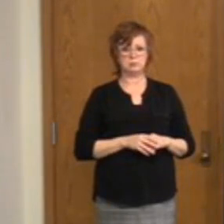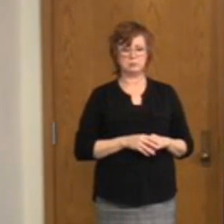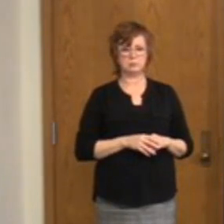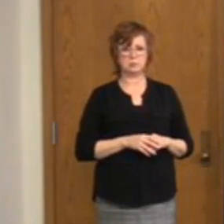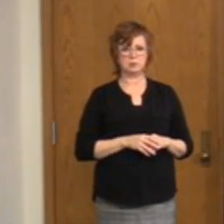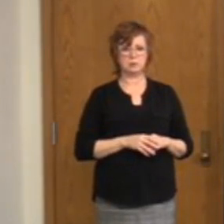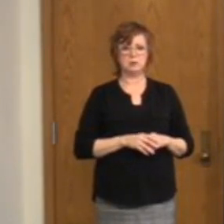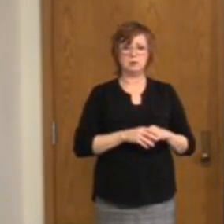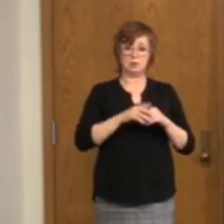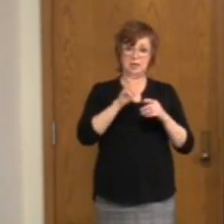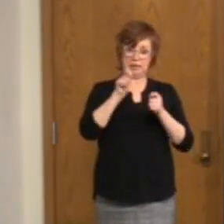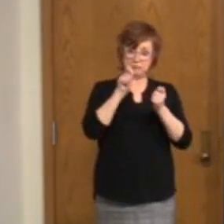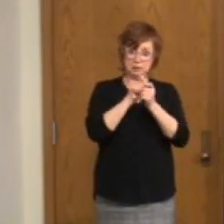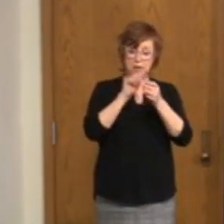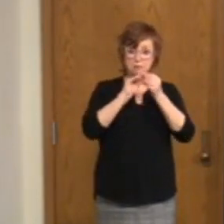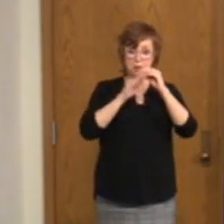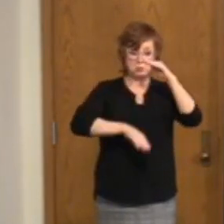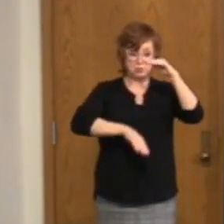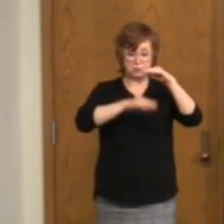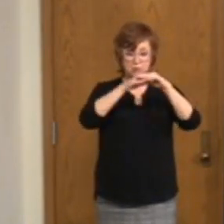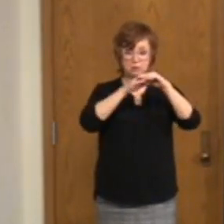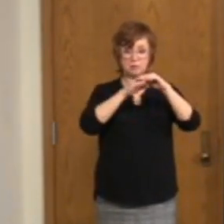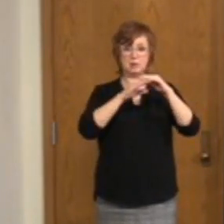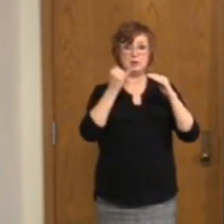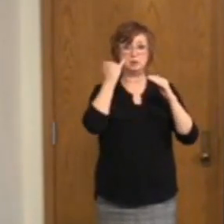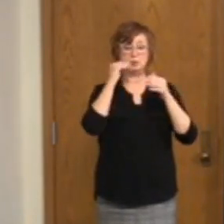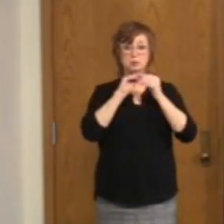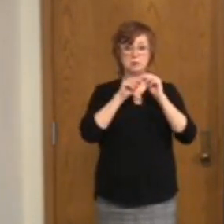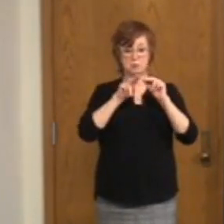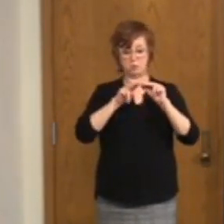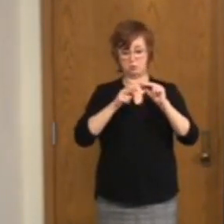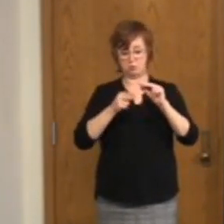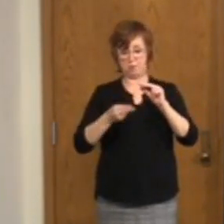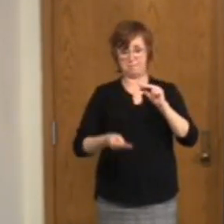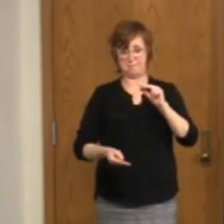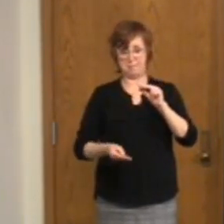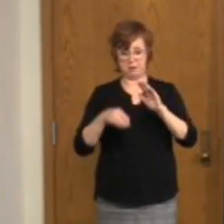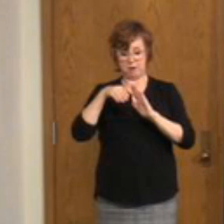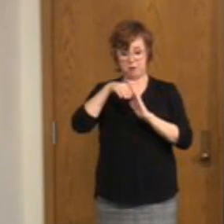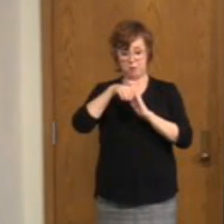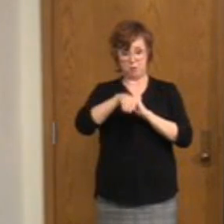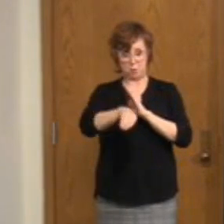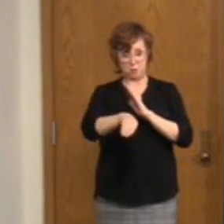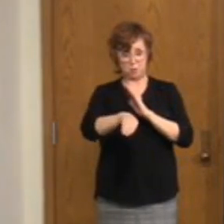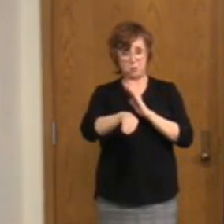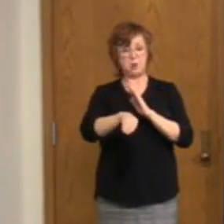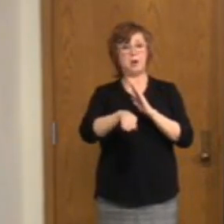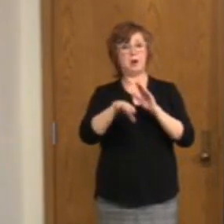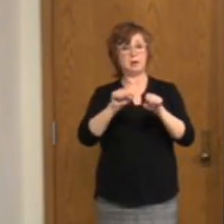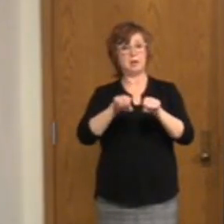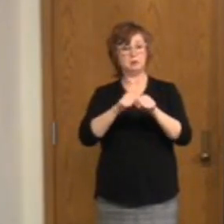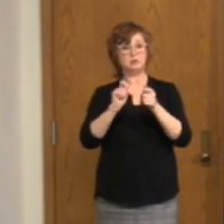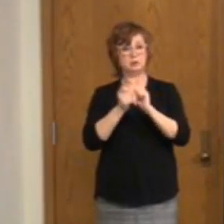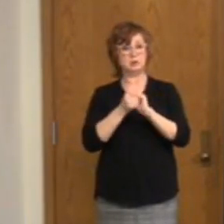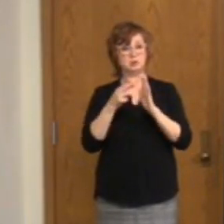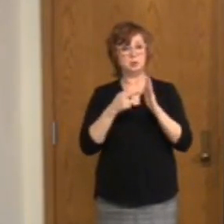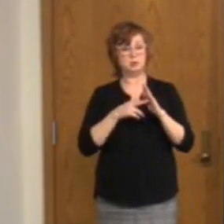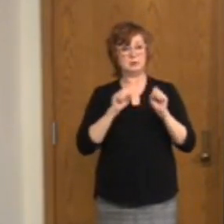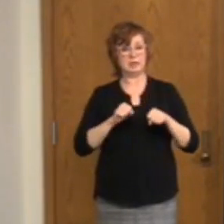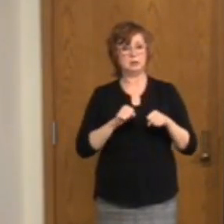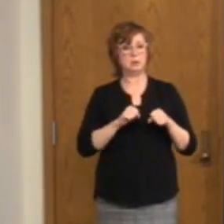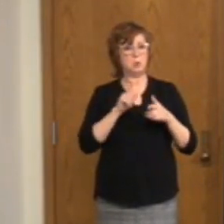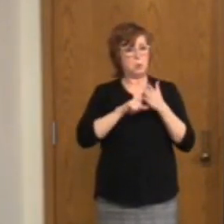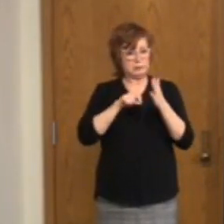specific threshold, but a number of factors that come, I think, into the discussion around, first of all, the household bubble, and is